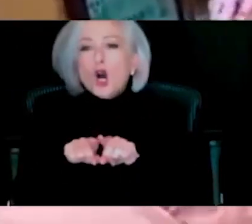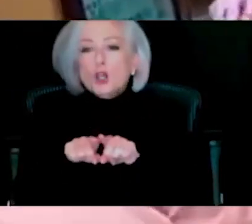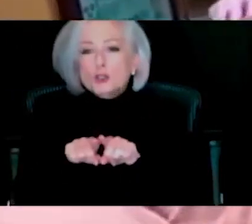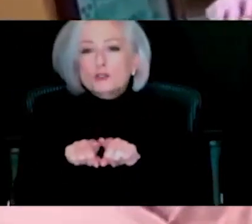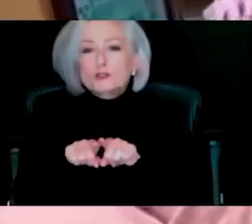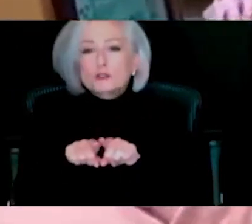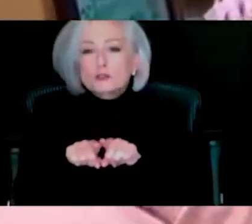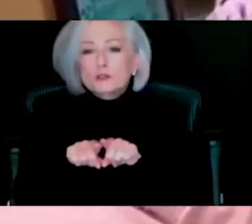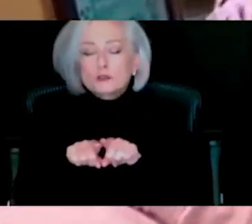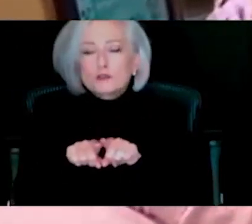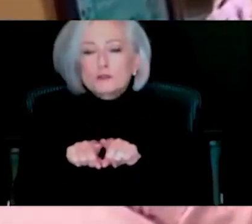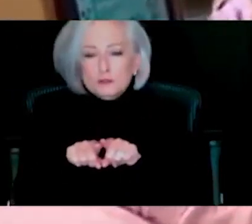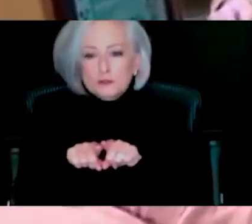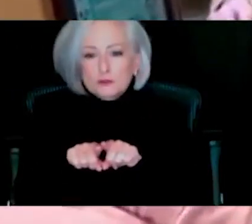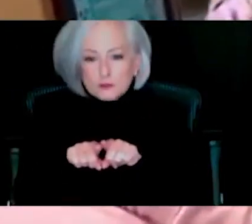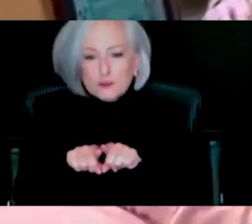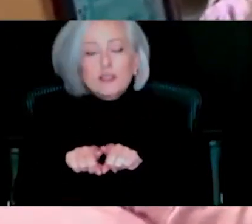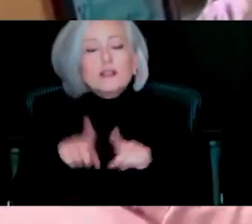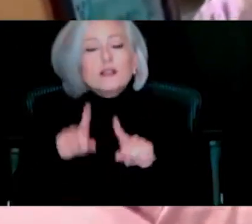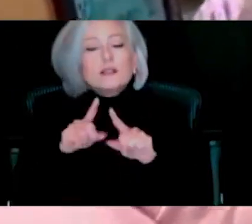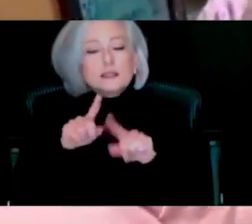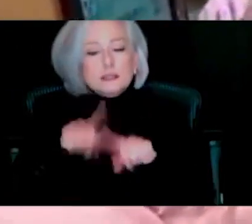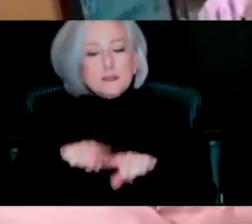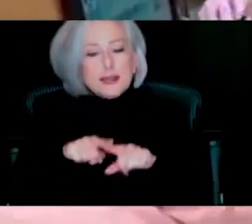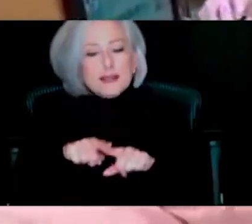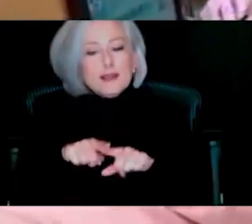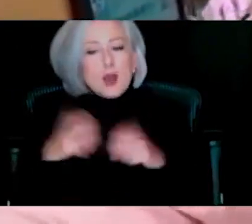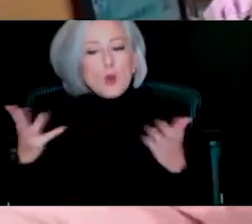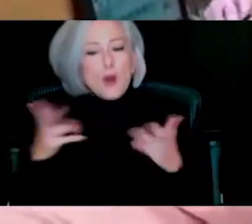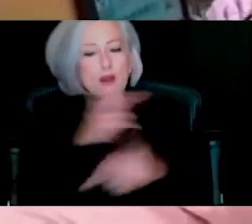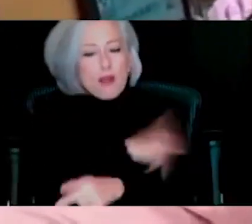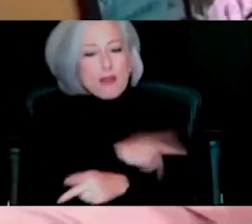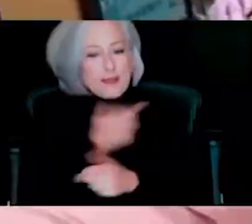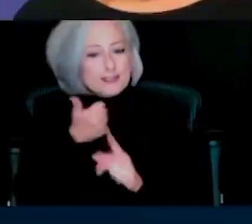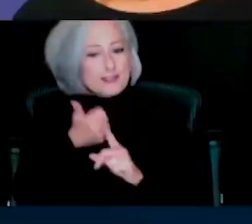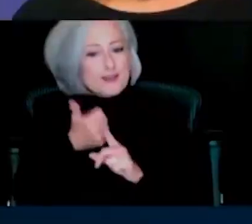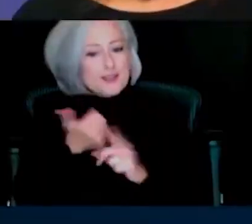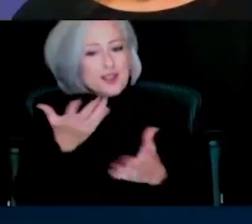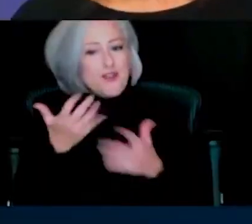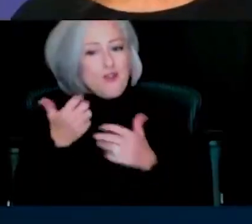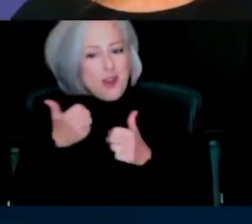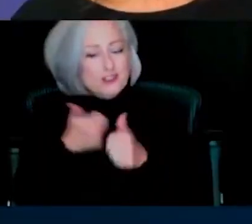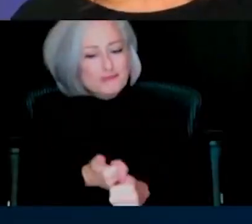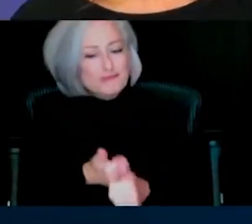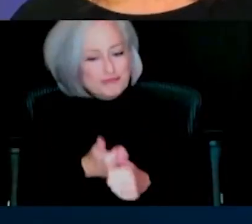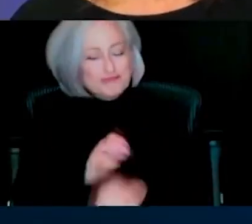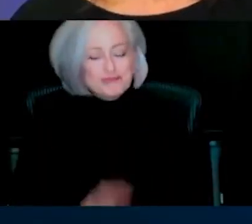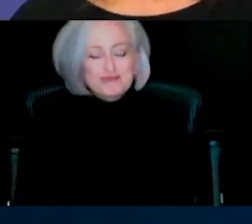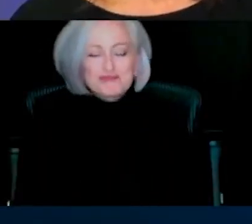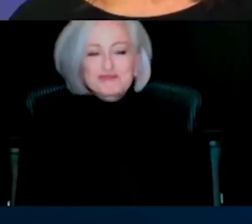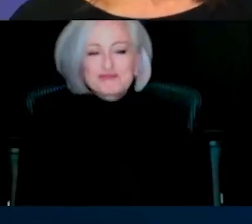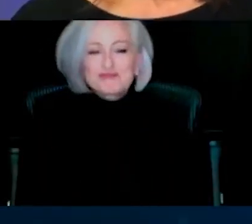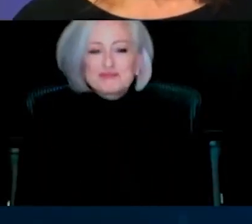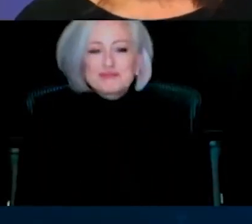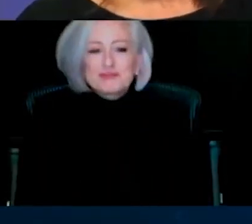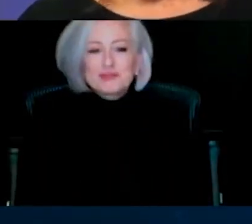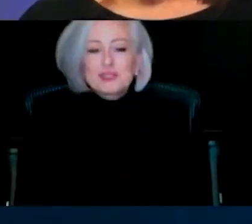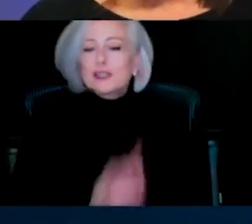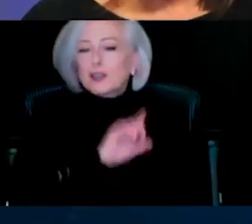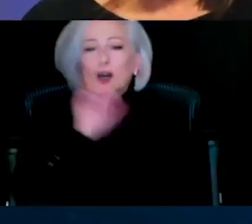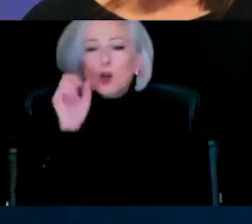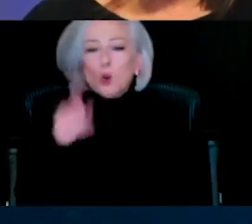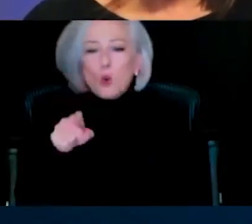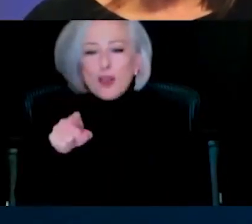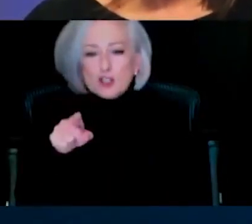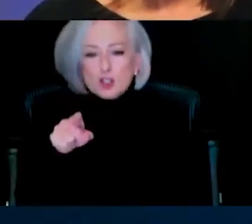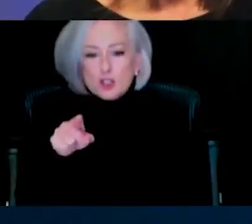the compliance of the patient and what they want to go through. Yes. So I have a question, and I want to go through our whole